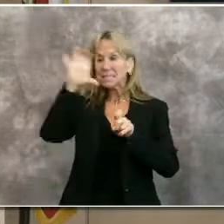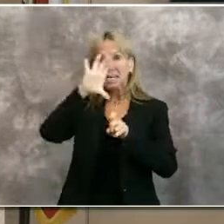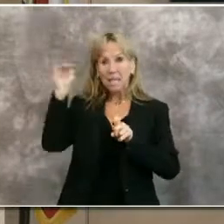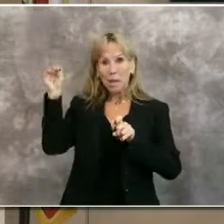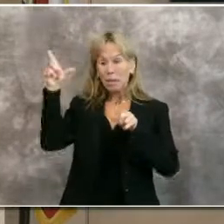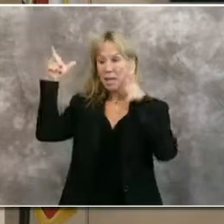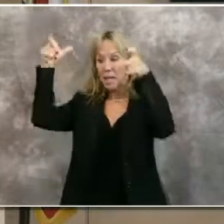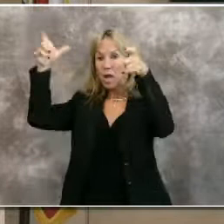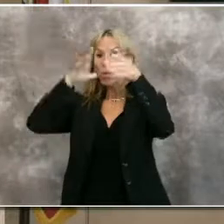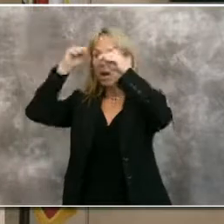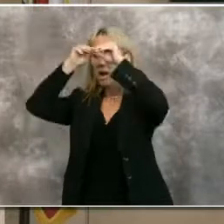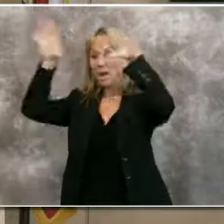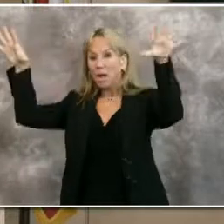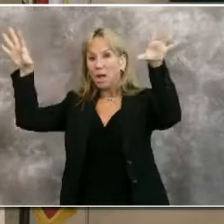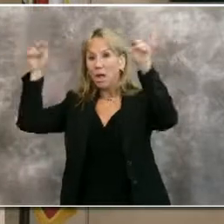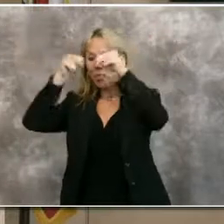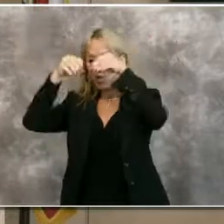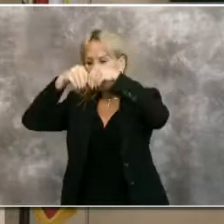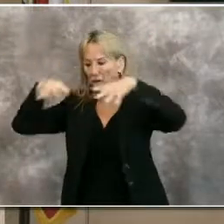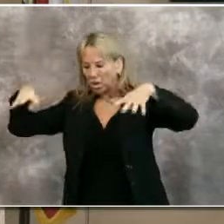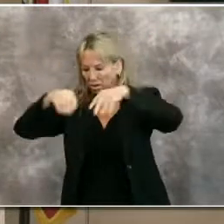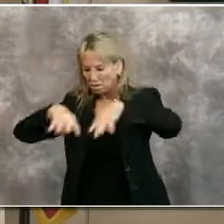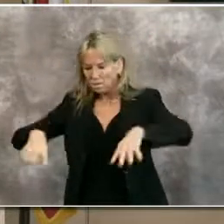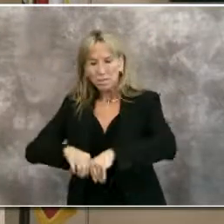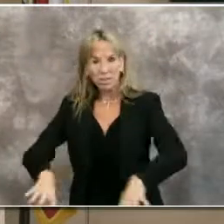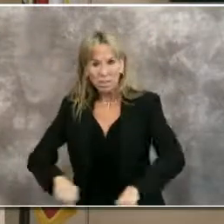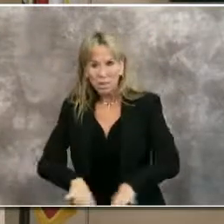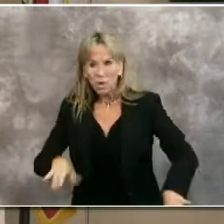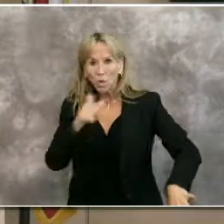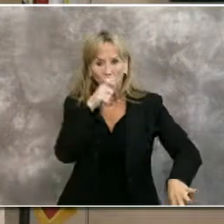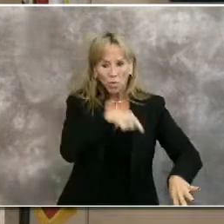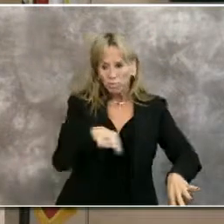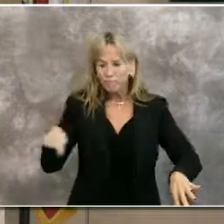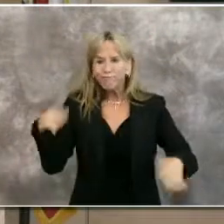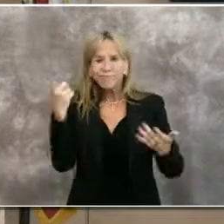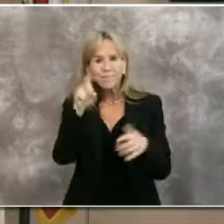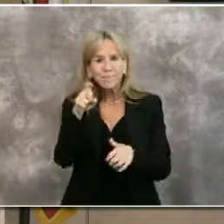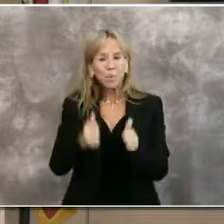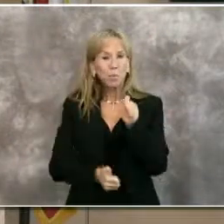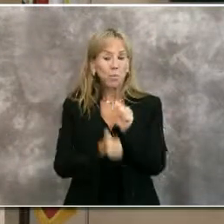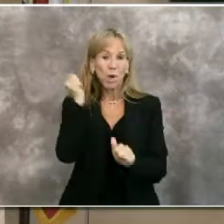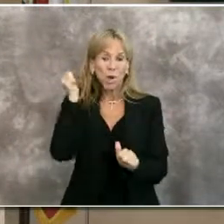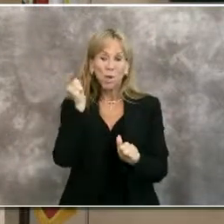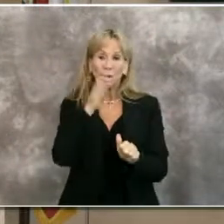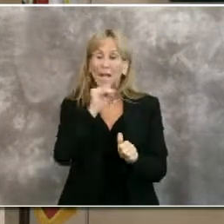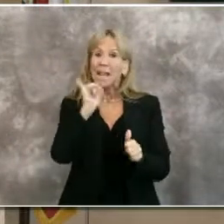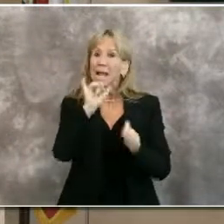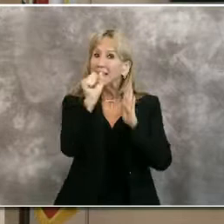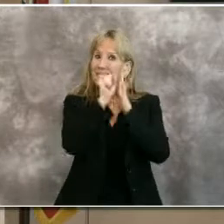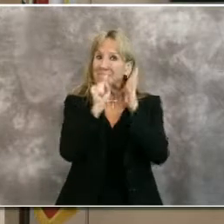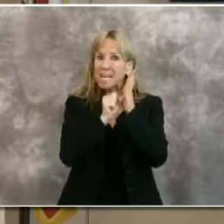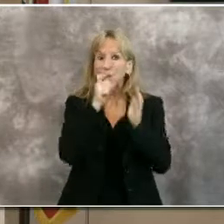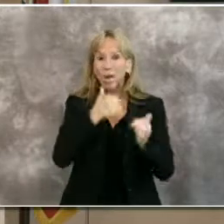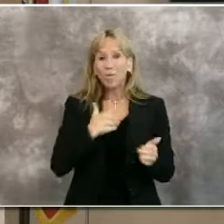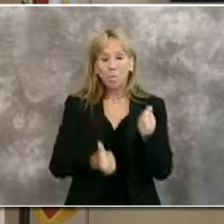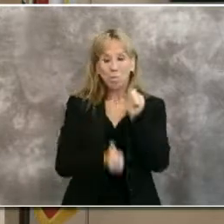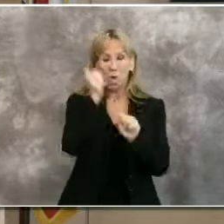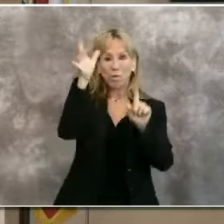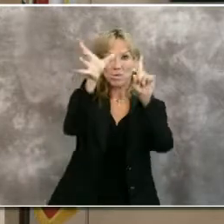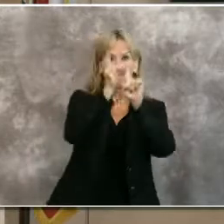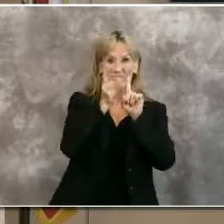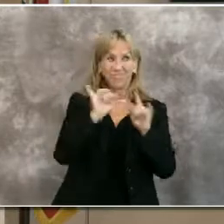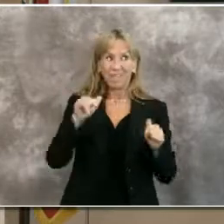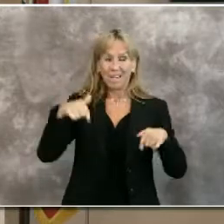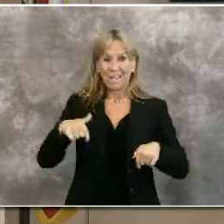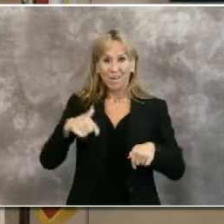country, as Dr. Wooten said, to meet the need nationwide, particularly with high prevalence states like ours